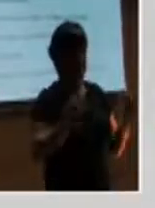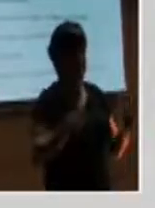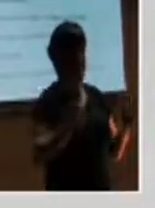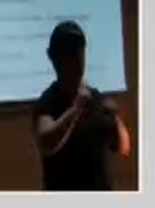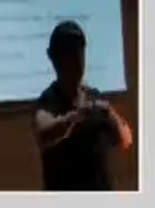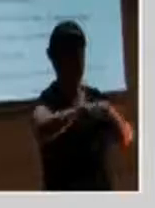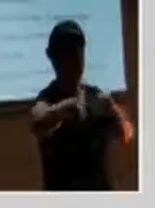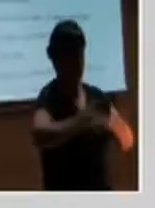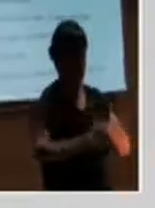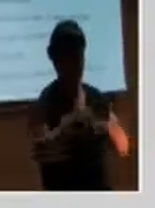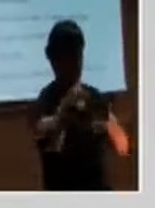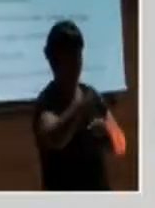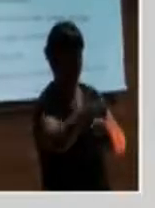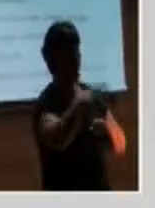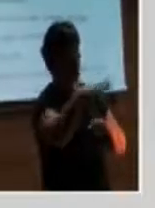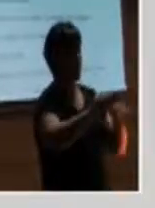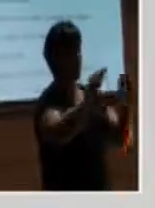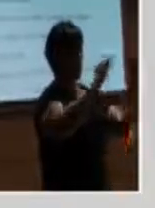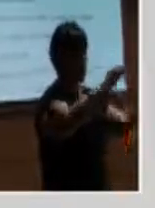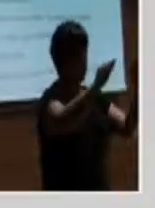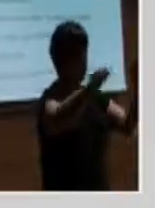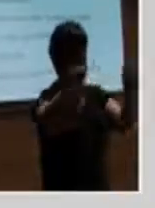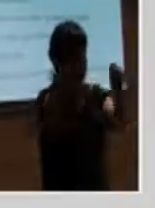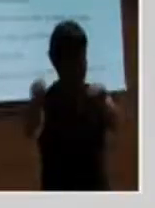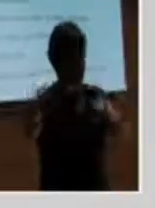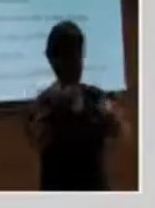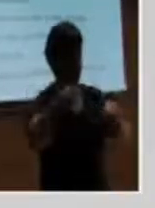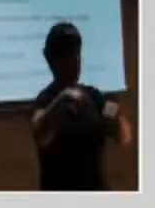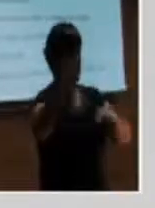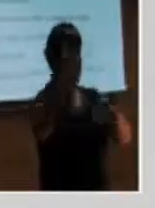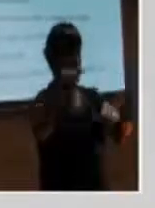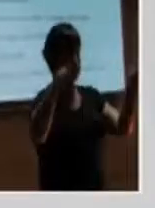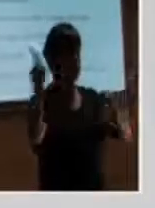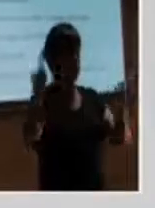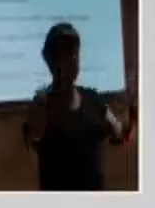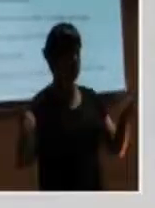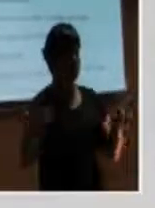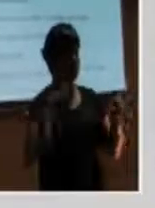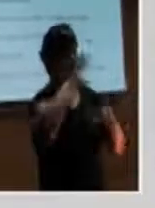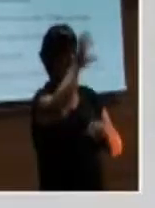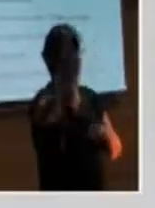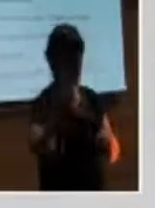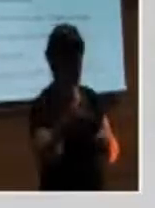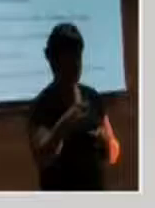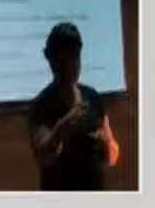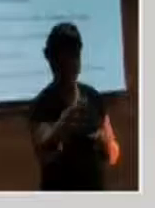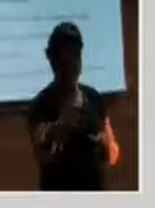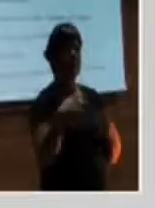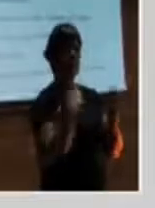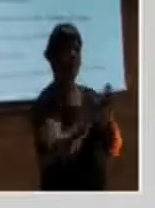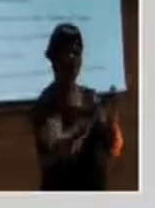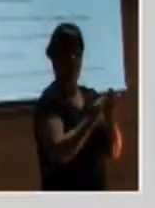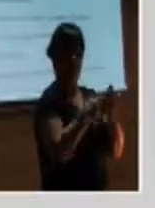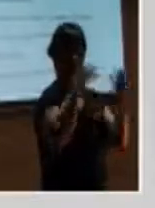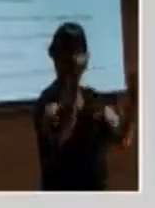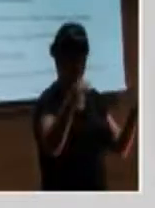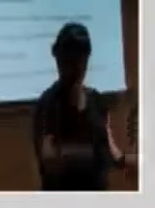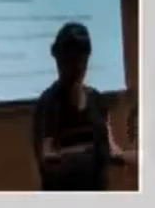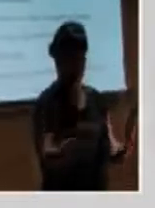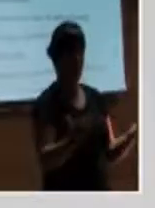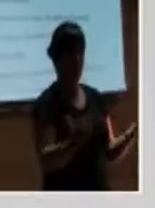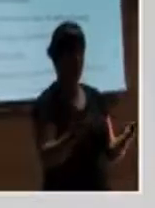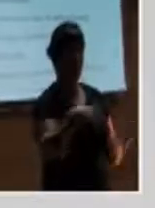countries. It is also possible to certify a unit, let's say a hospital ward or a